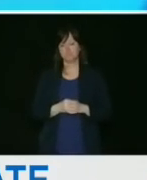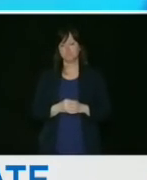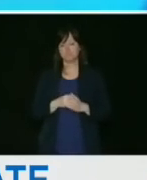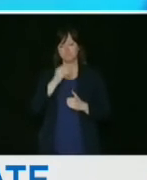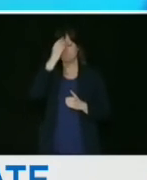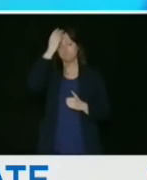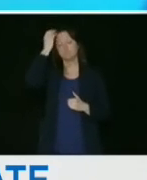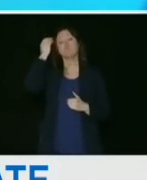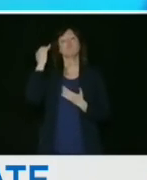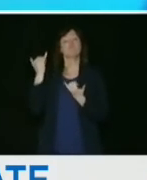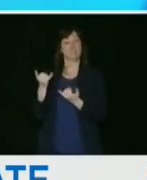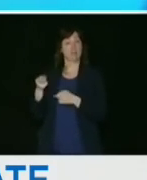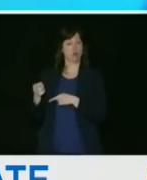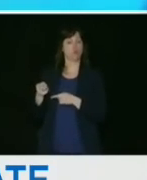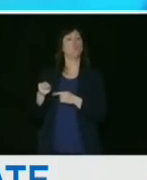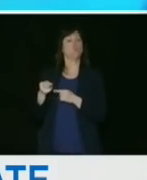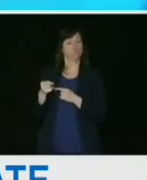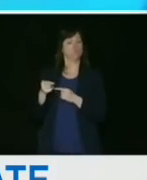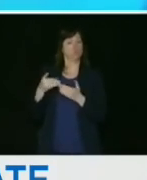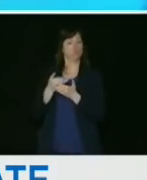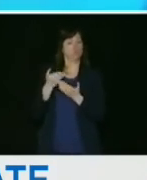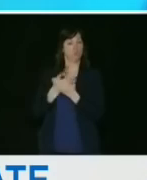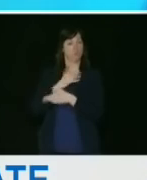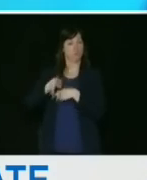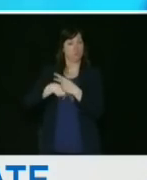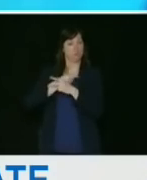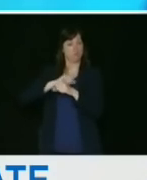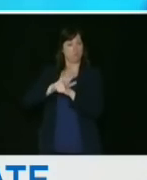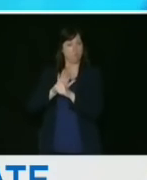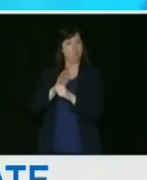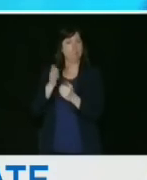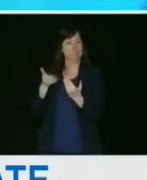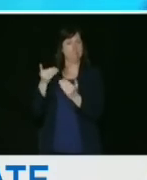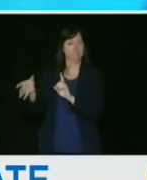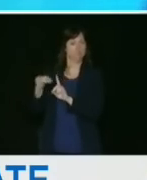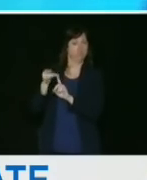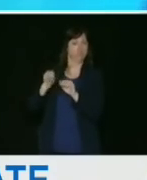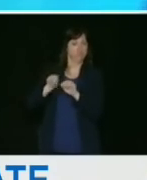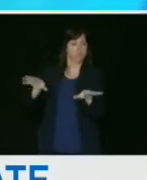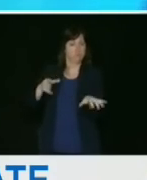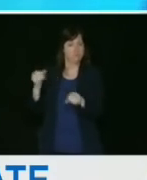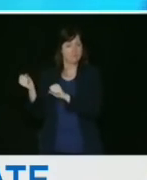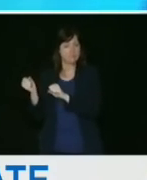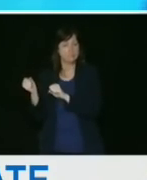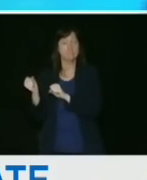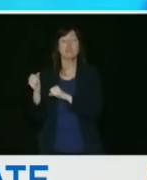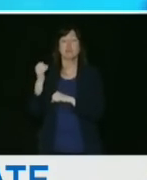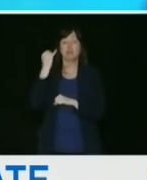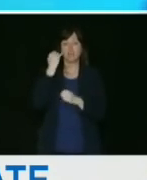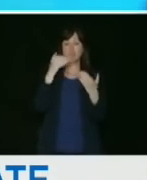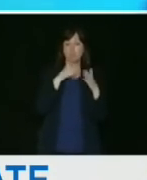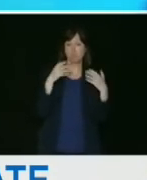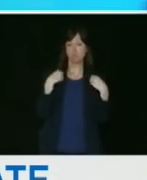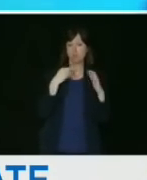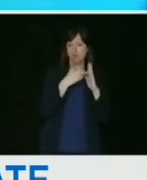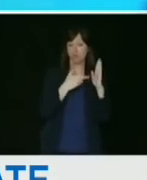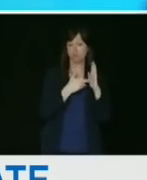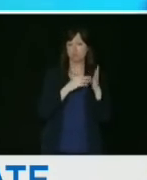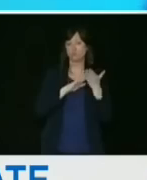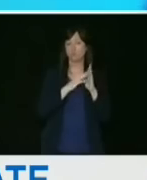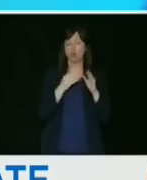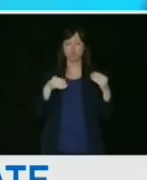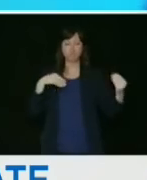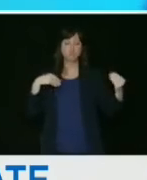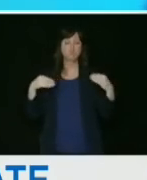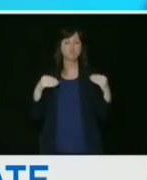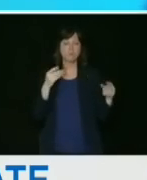With more contagious variants spreading, this model predicts that further lifting of public health measures